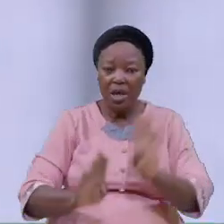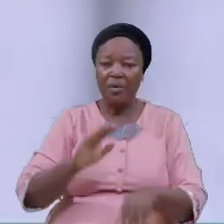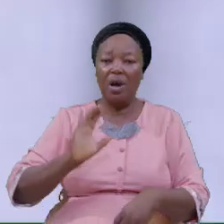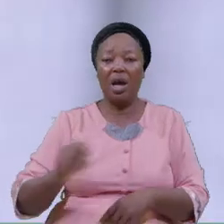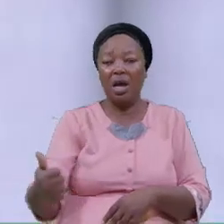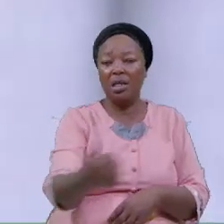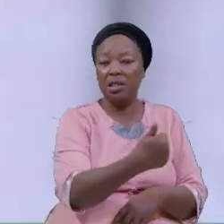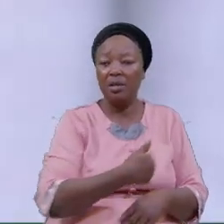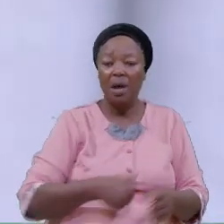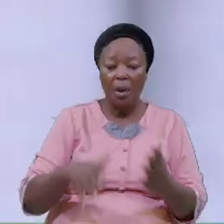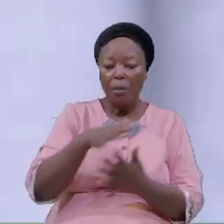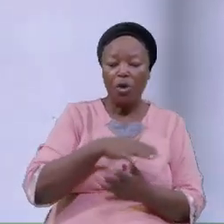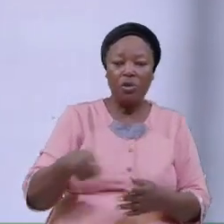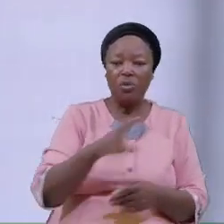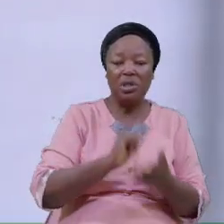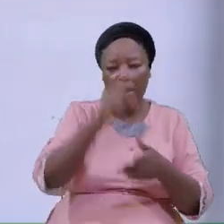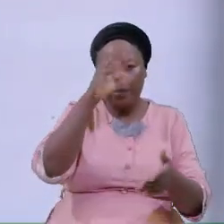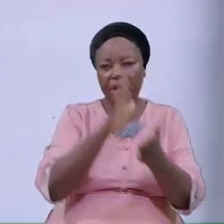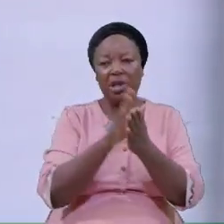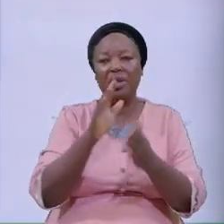that believe.